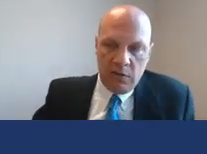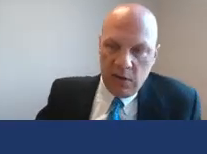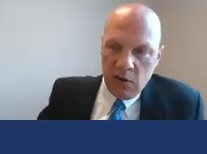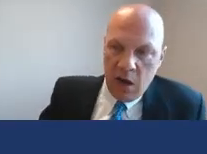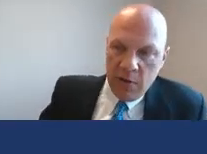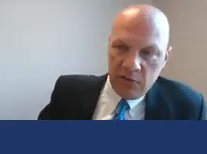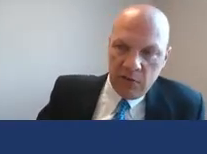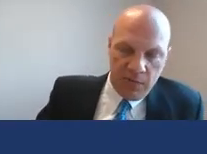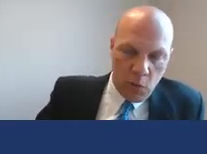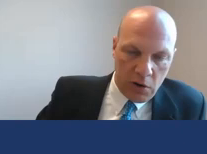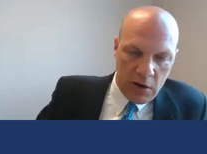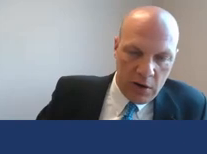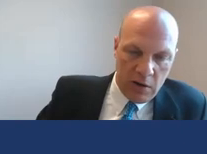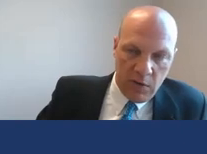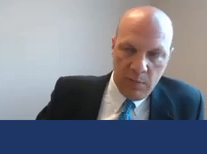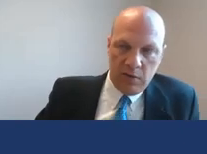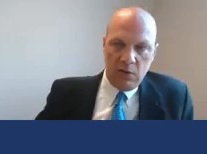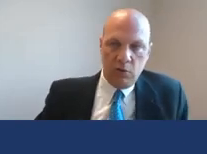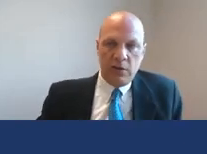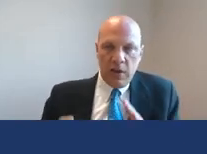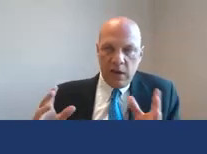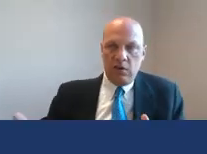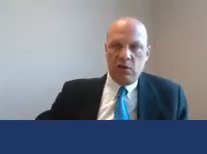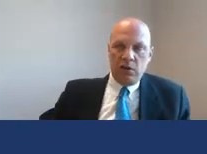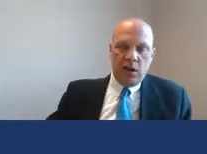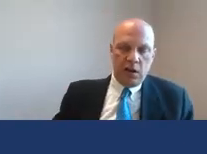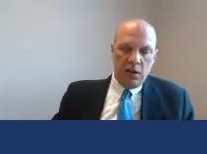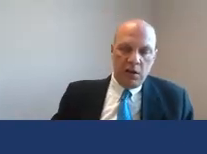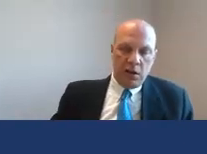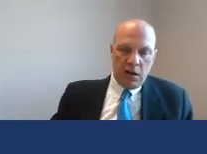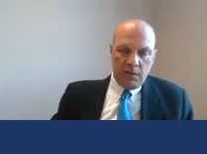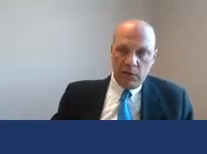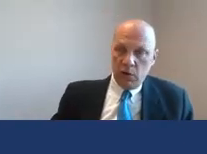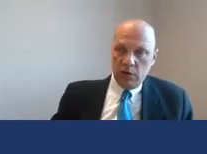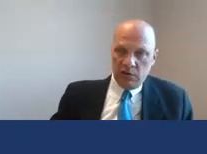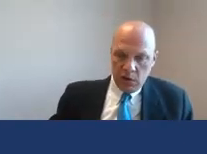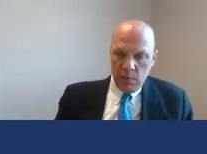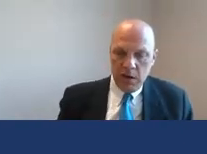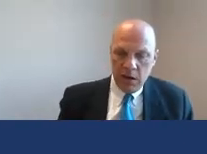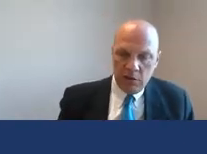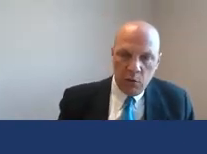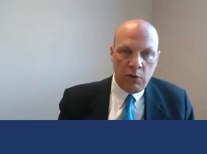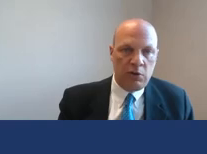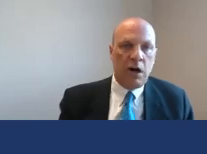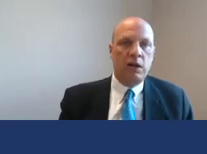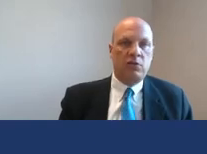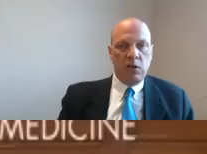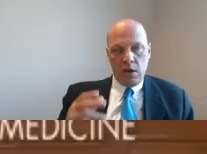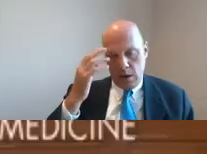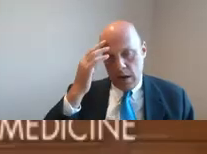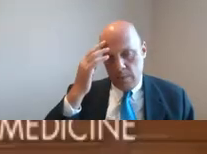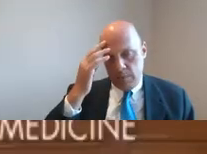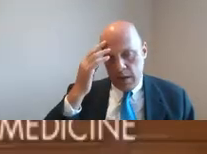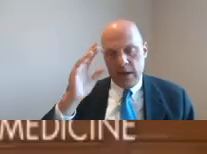you to University of St. Thomas for inviting me to do this. Thank you to John Kelly for doing this with me. And I do want to